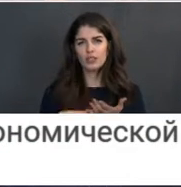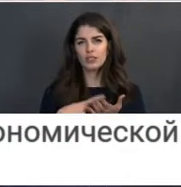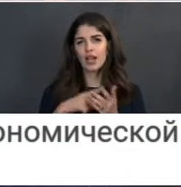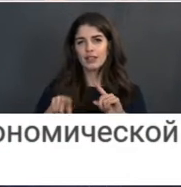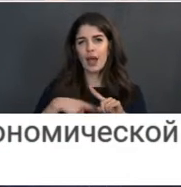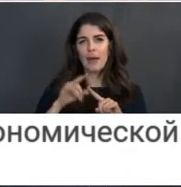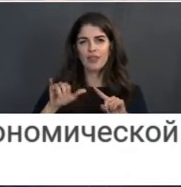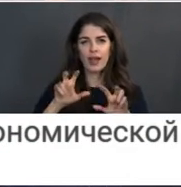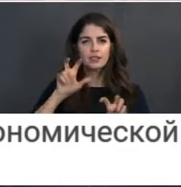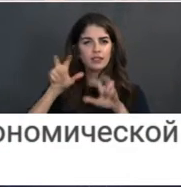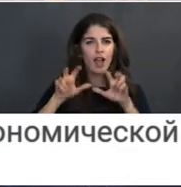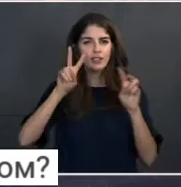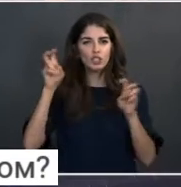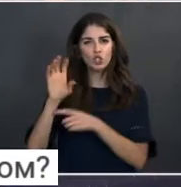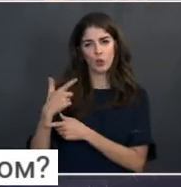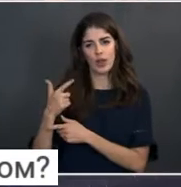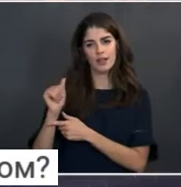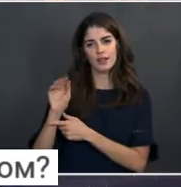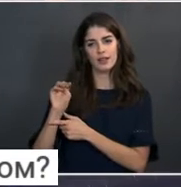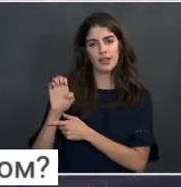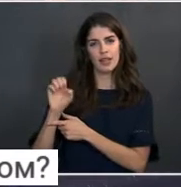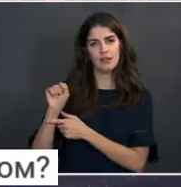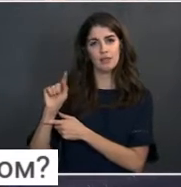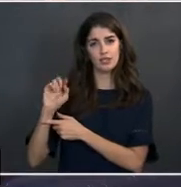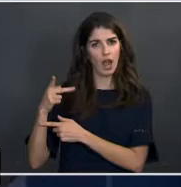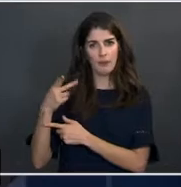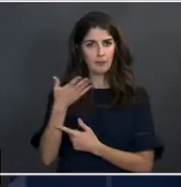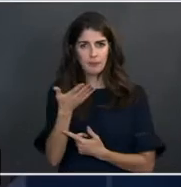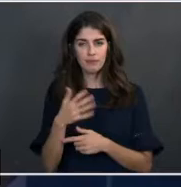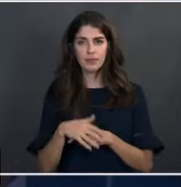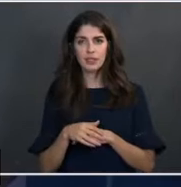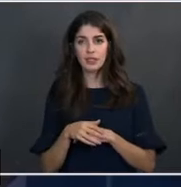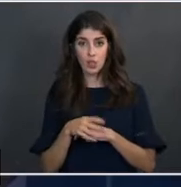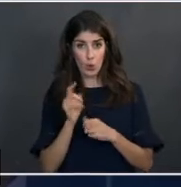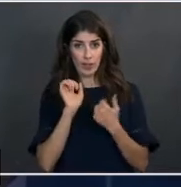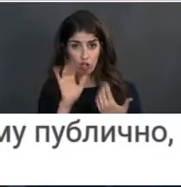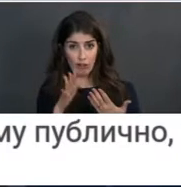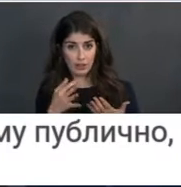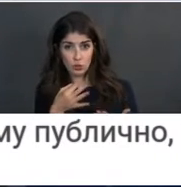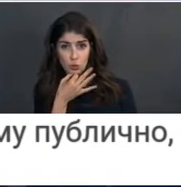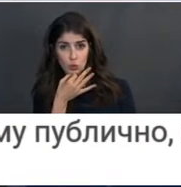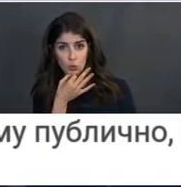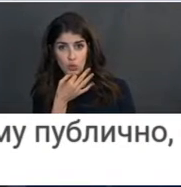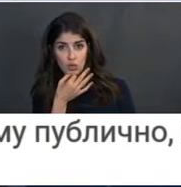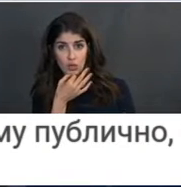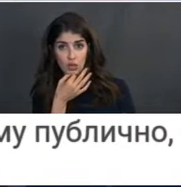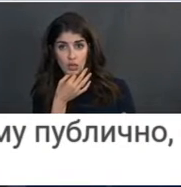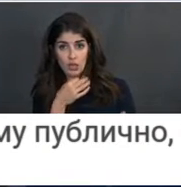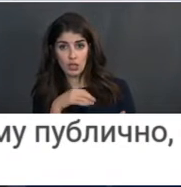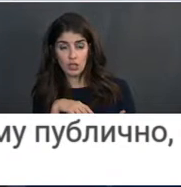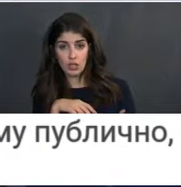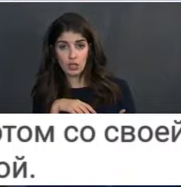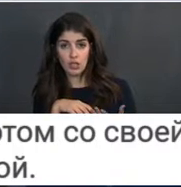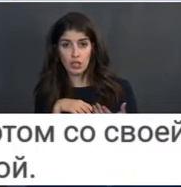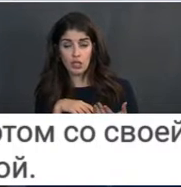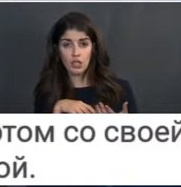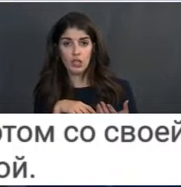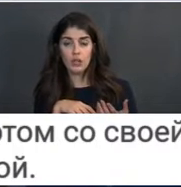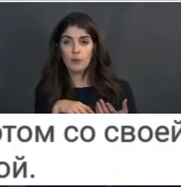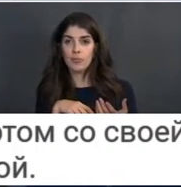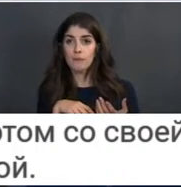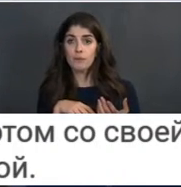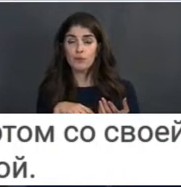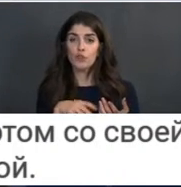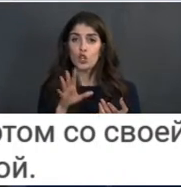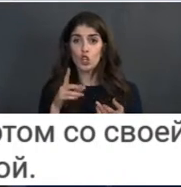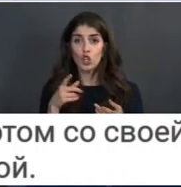controversy when he meets with his economic team a little bit later this morning? No. Do I anticipate him addressing it publicly, you mean? No, just